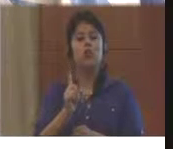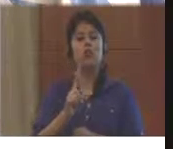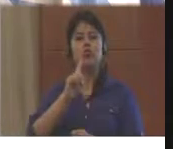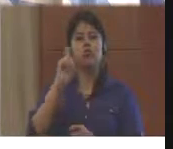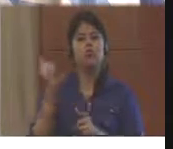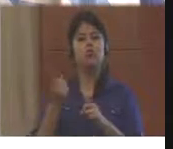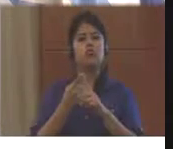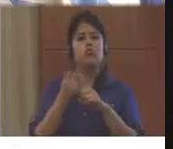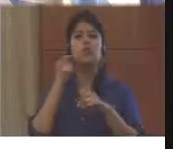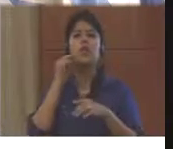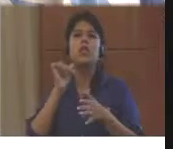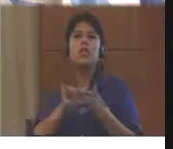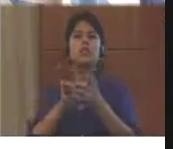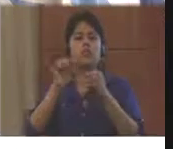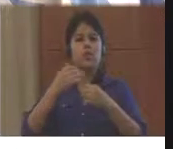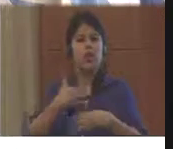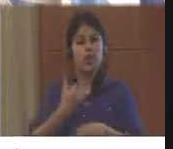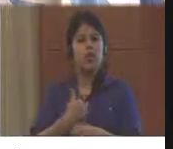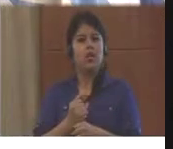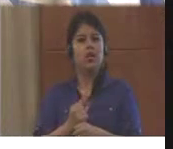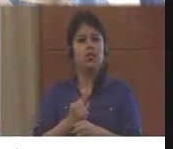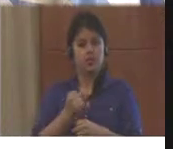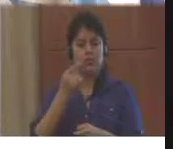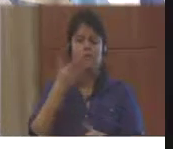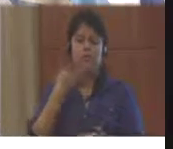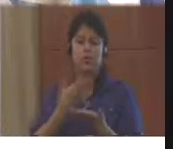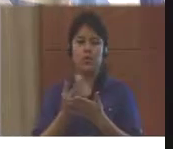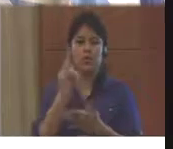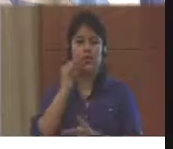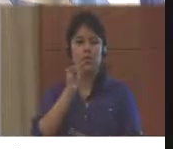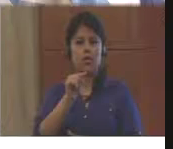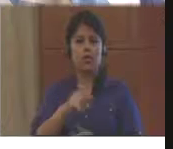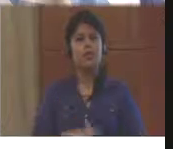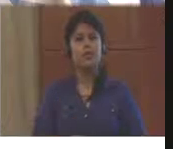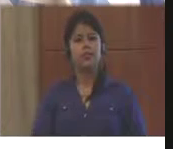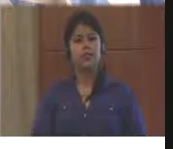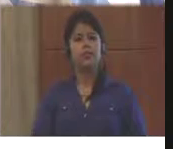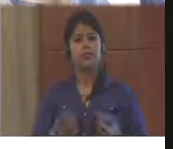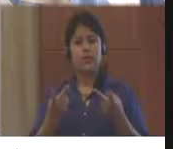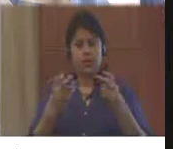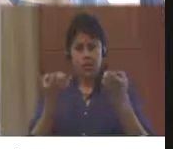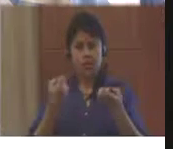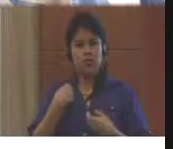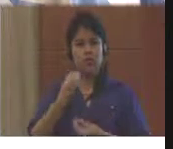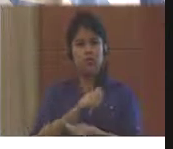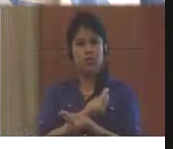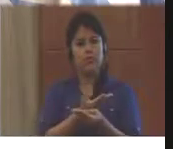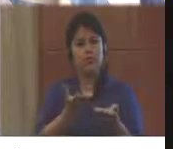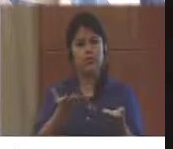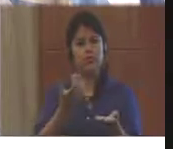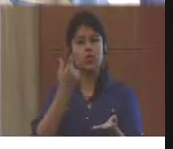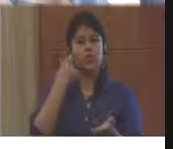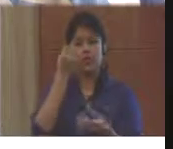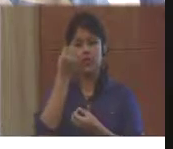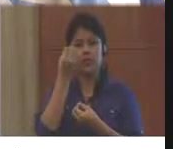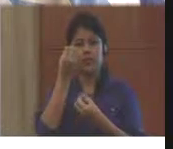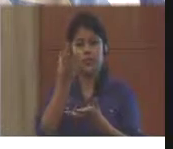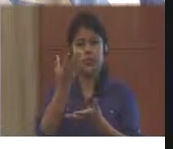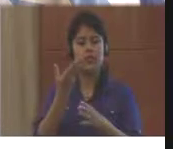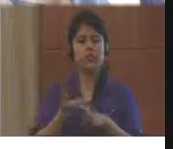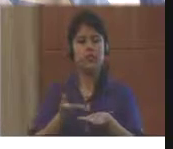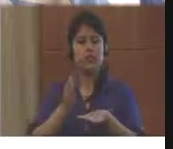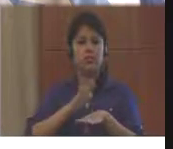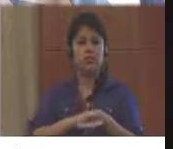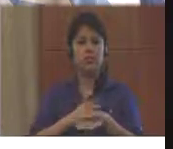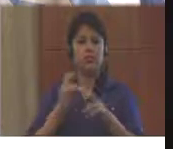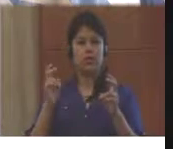disaster risk reduction is policy, that everything is possible, that everything that we have included in the declaration is not only rhetoric, it's a fact.